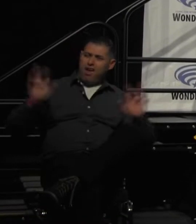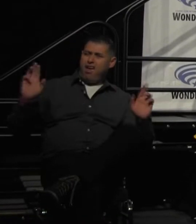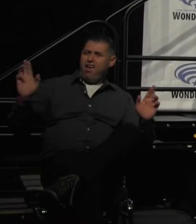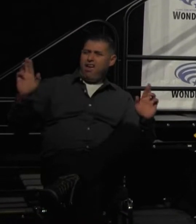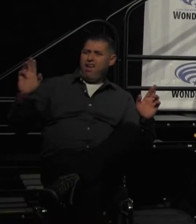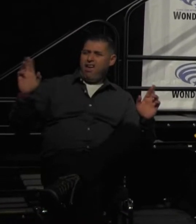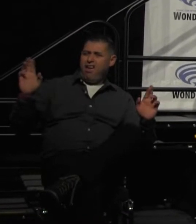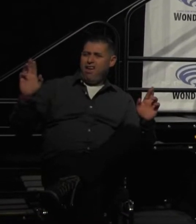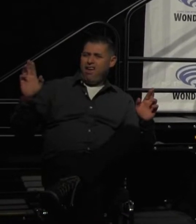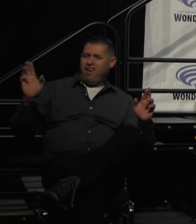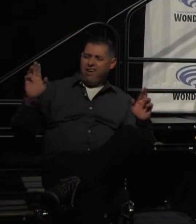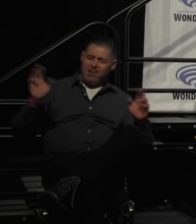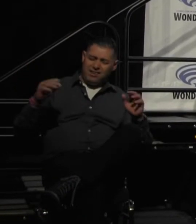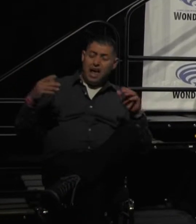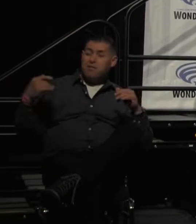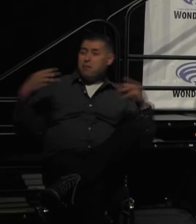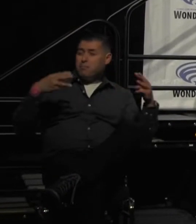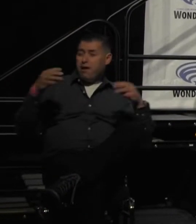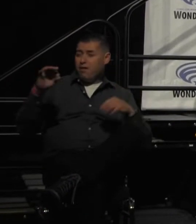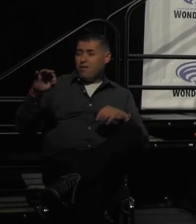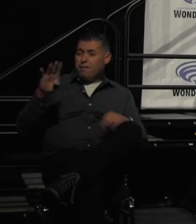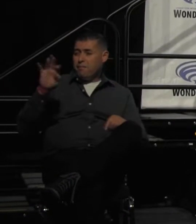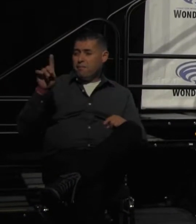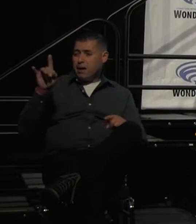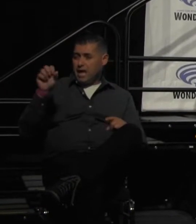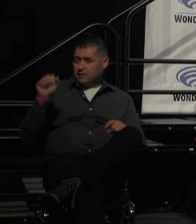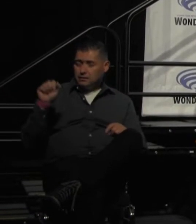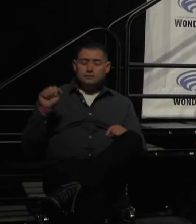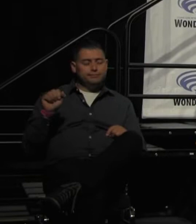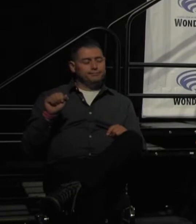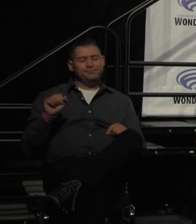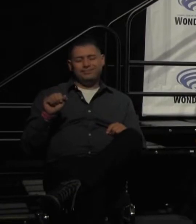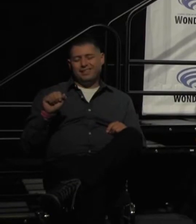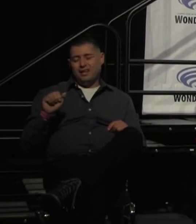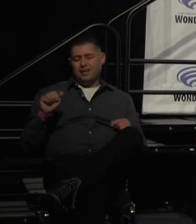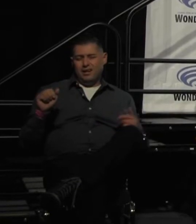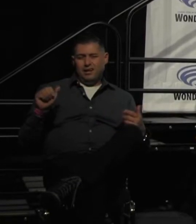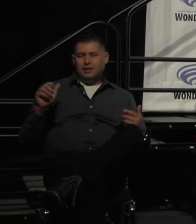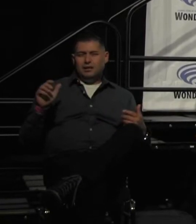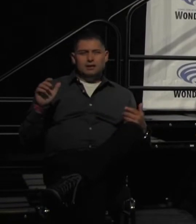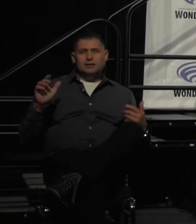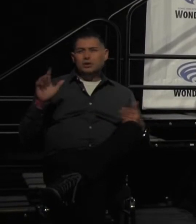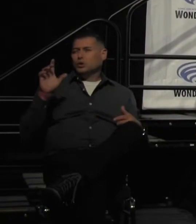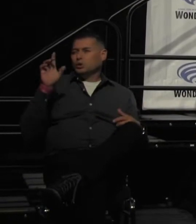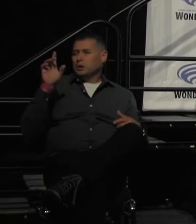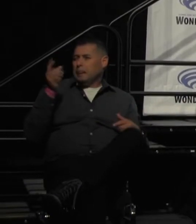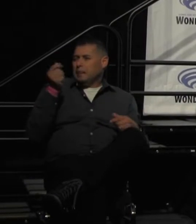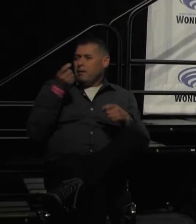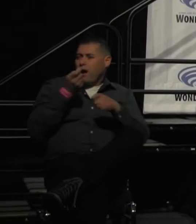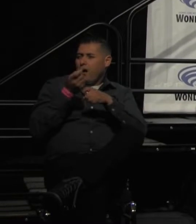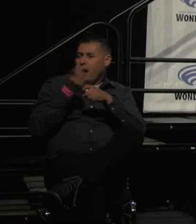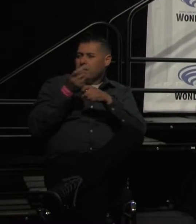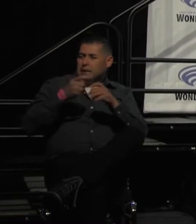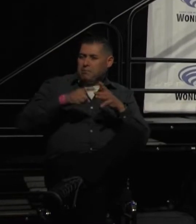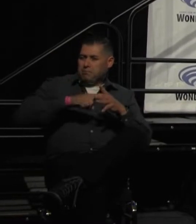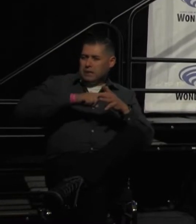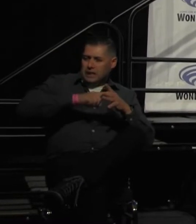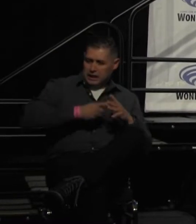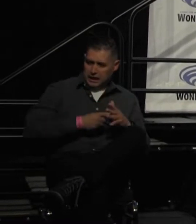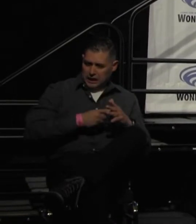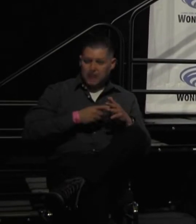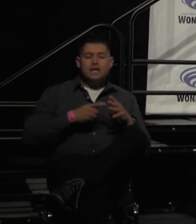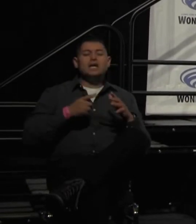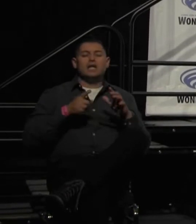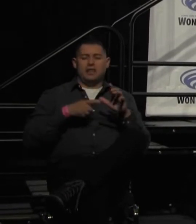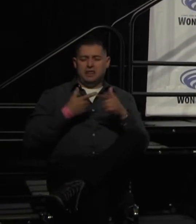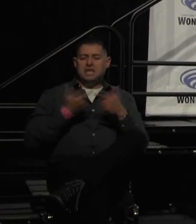a battle of the bands. But we thought, oh well, let's do little bit of comedy in the beginning, and